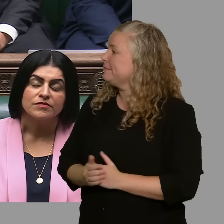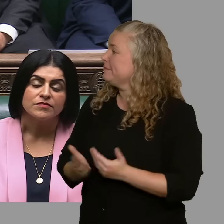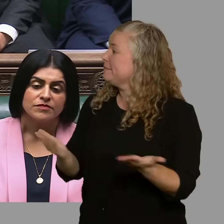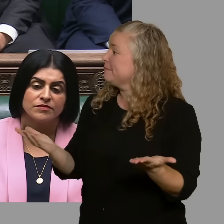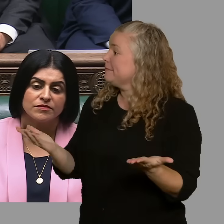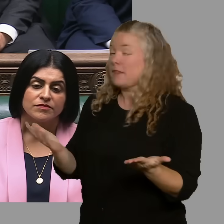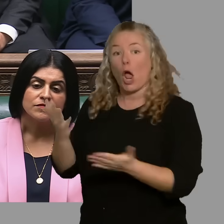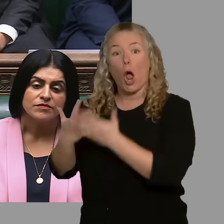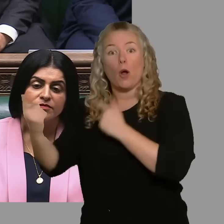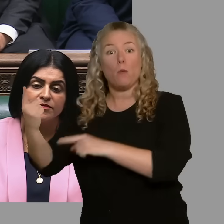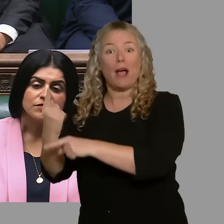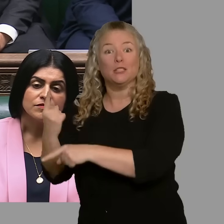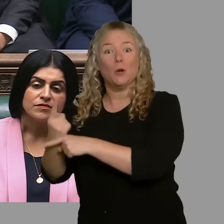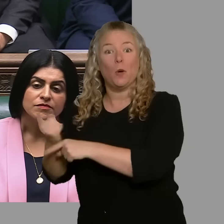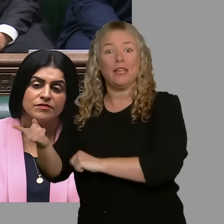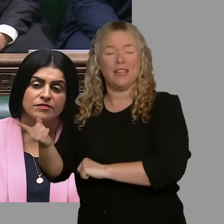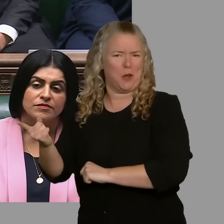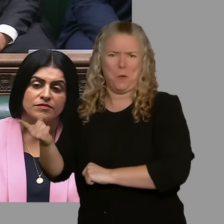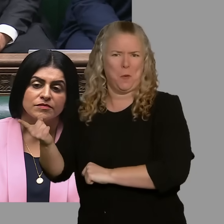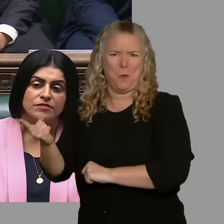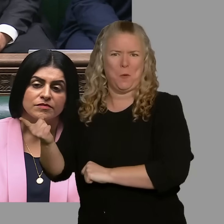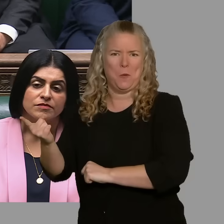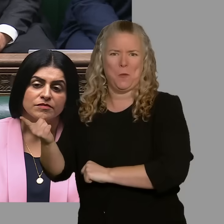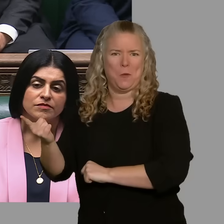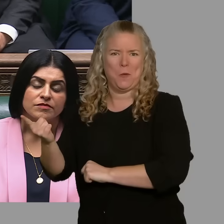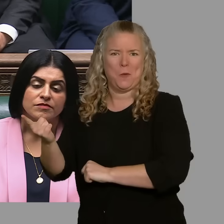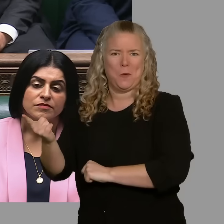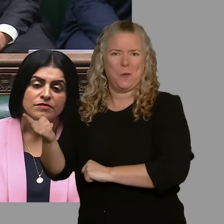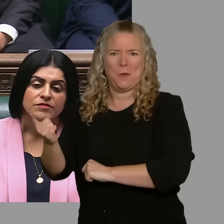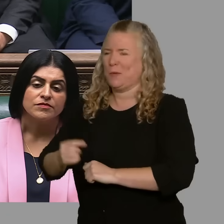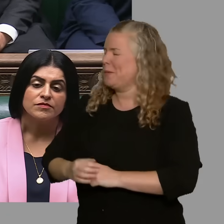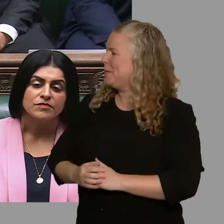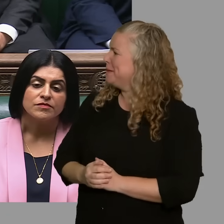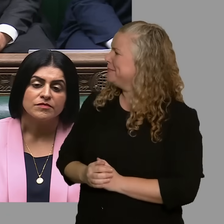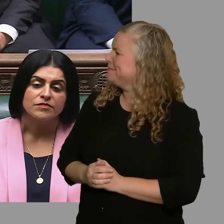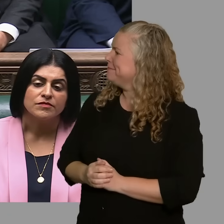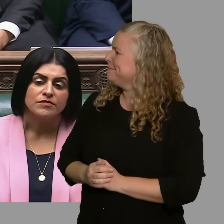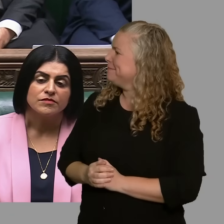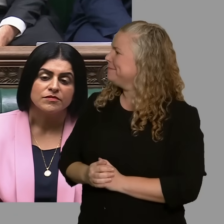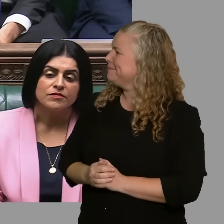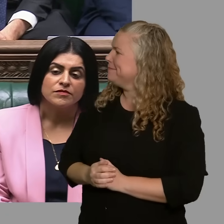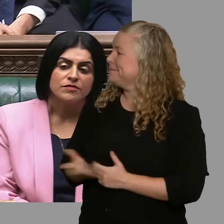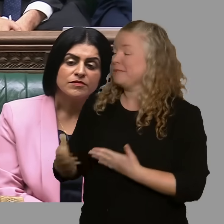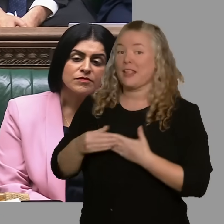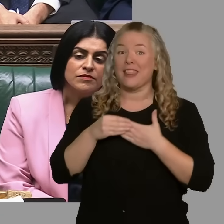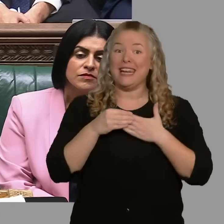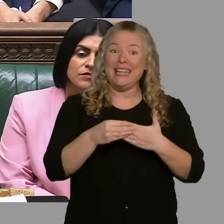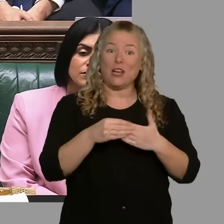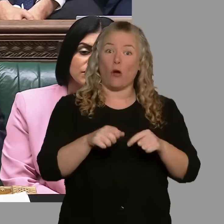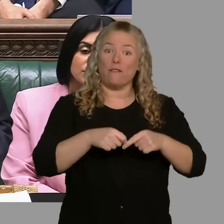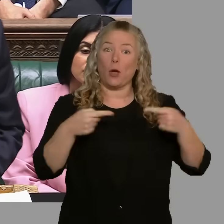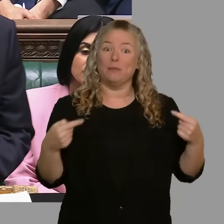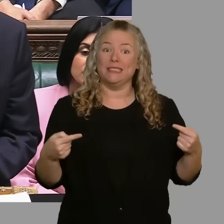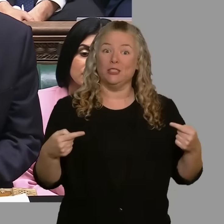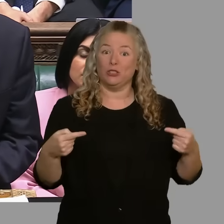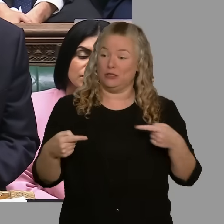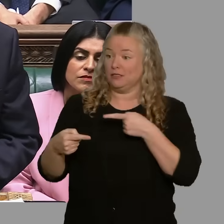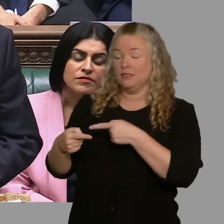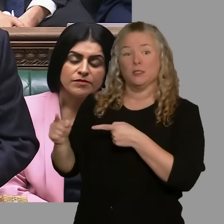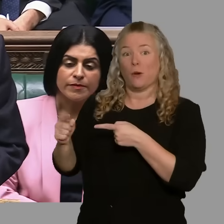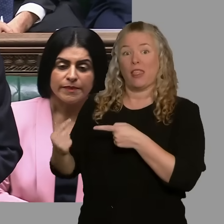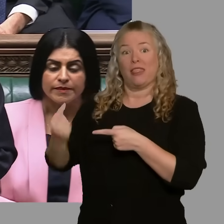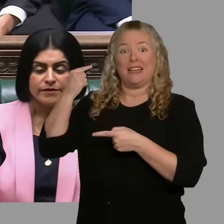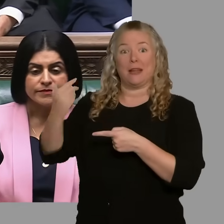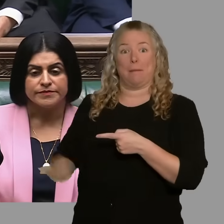Secretary at the time. In September 23, the Leader of the Opposition said, her words, September 23, the relevant year, her